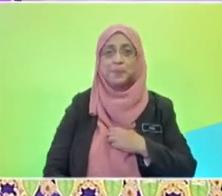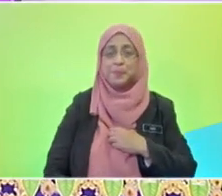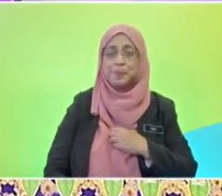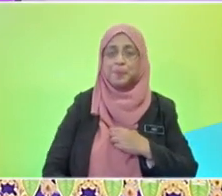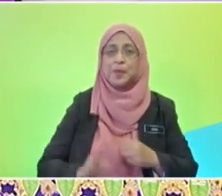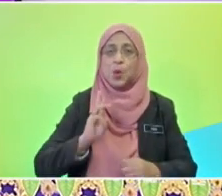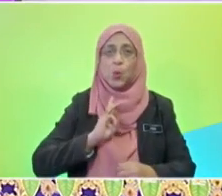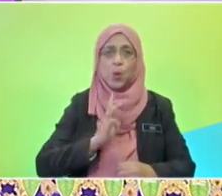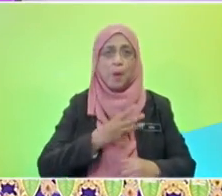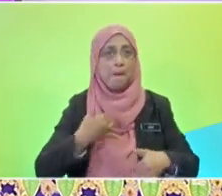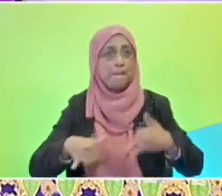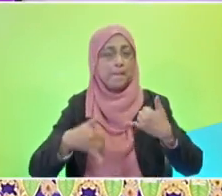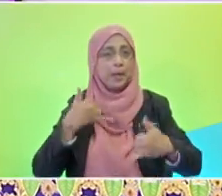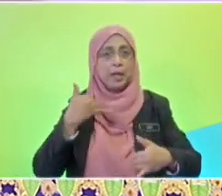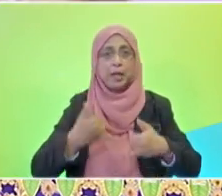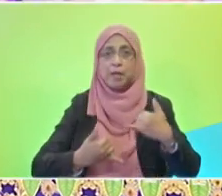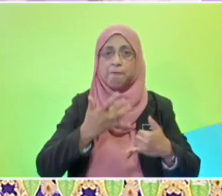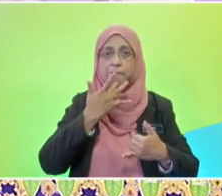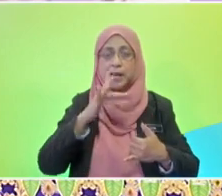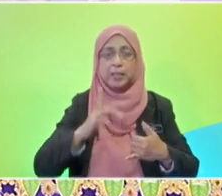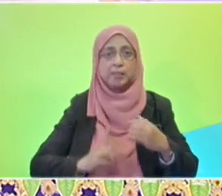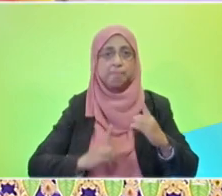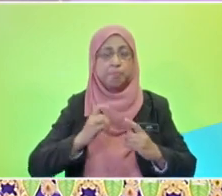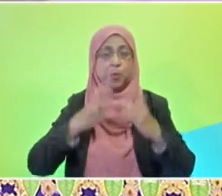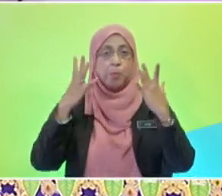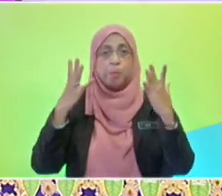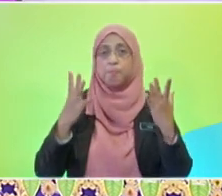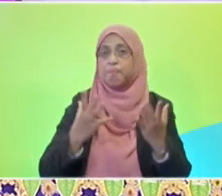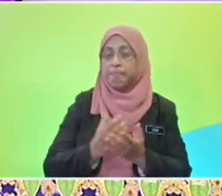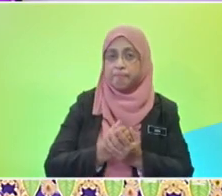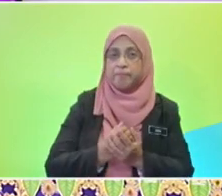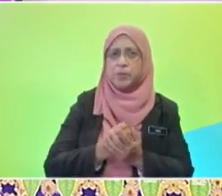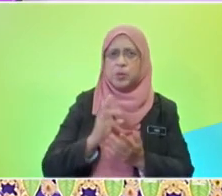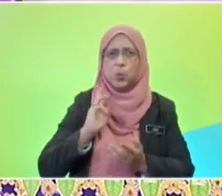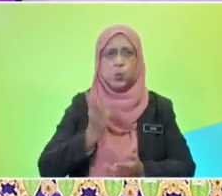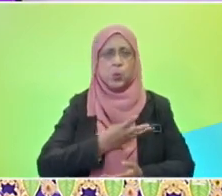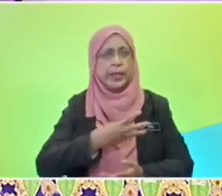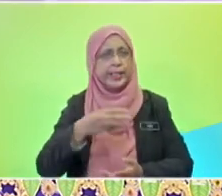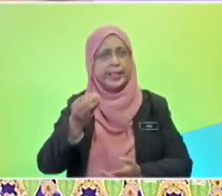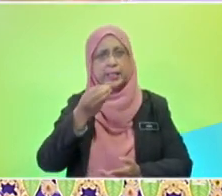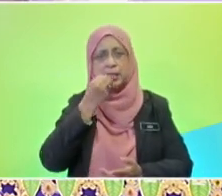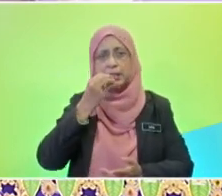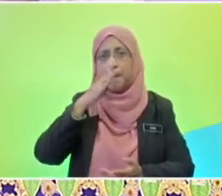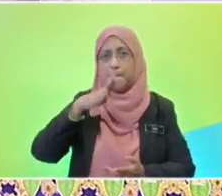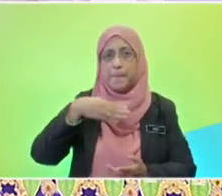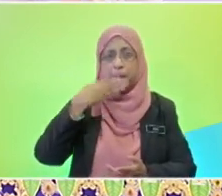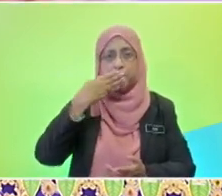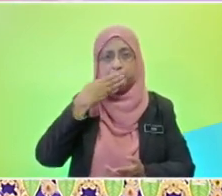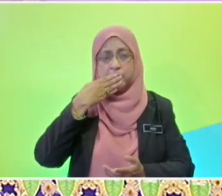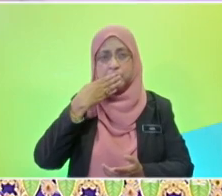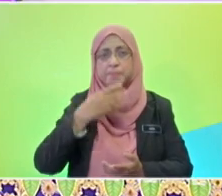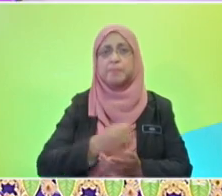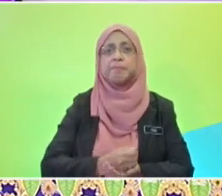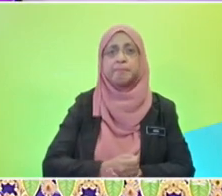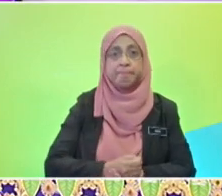We play firecrackers. We eat our breakfast.